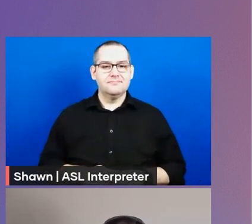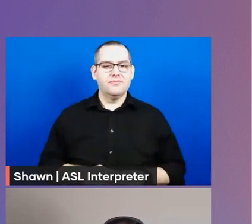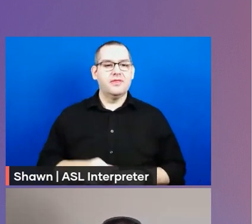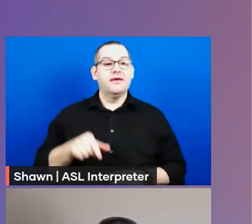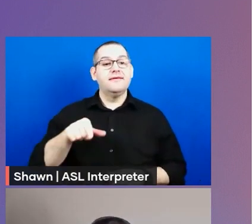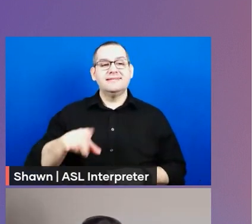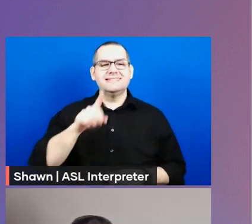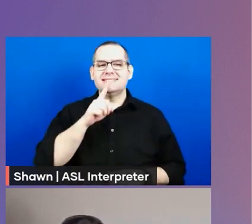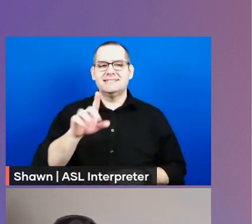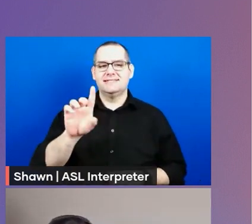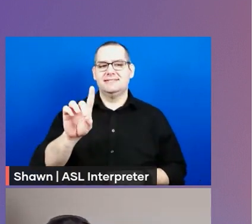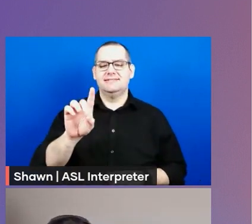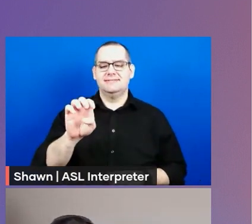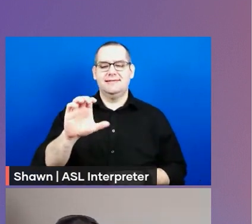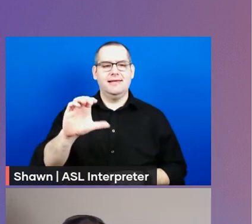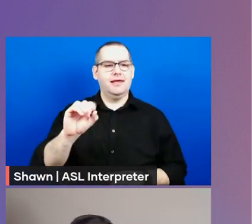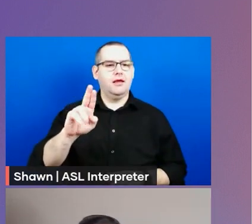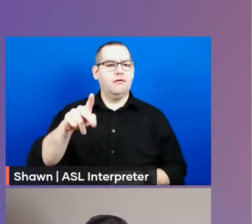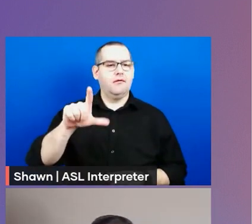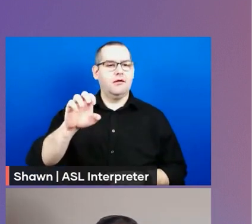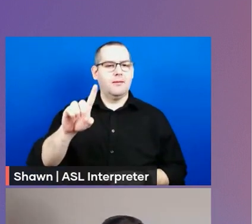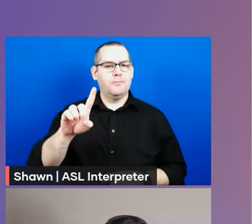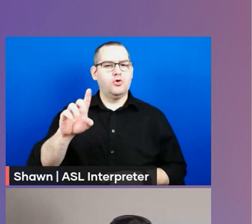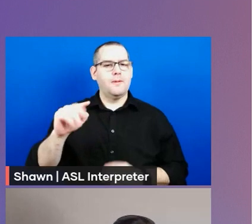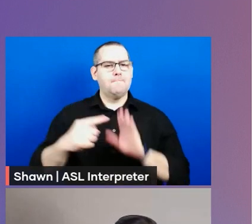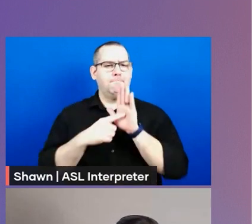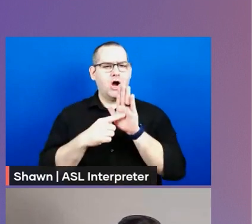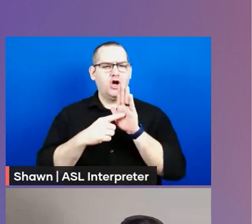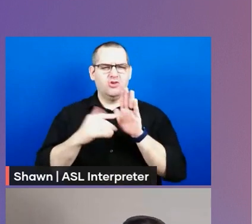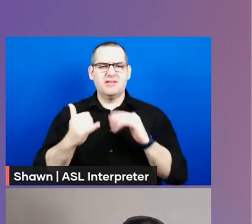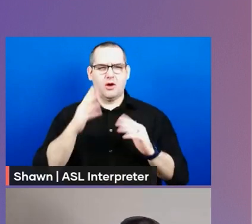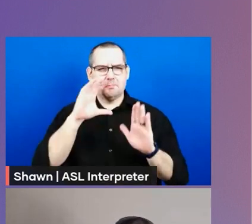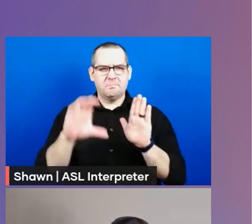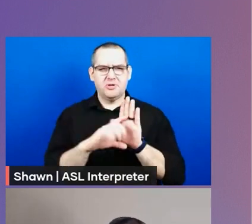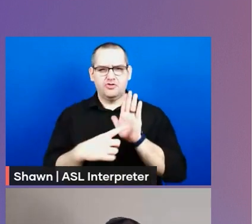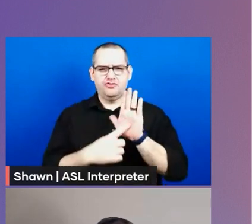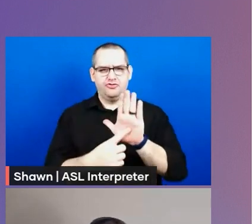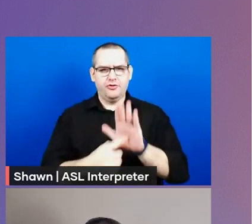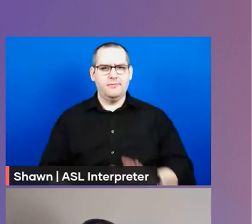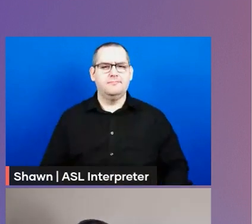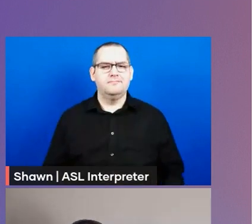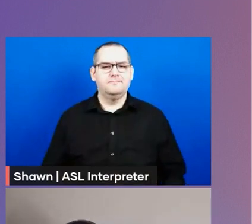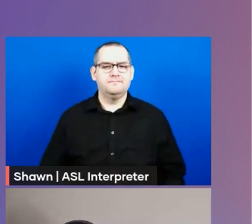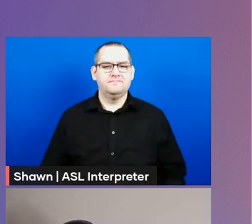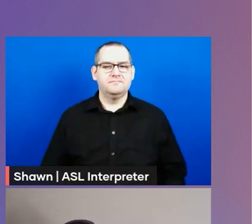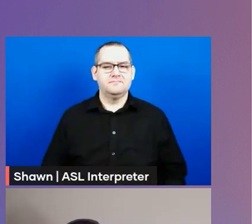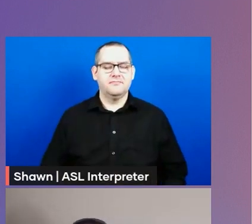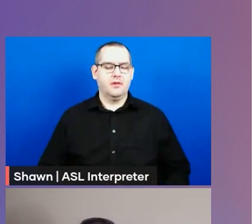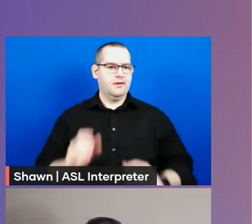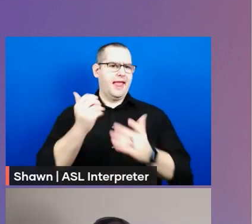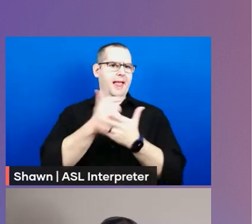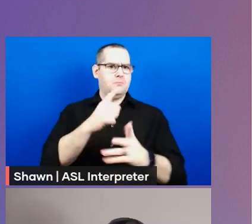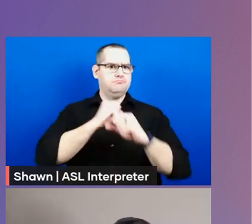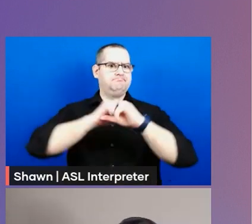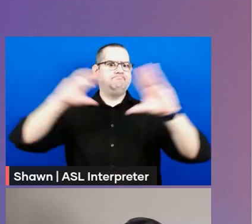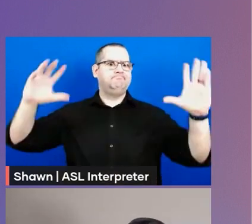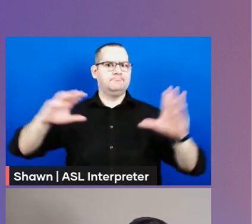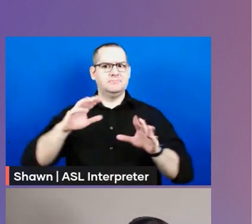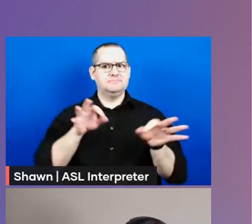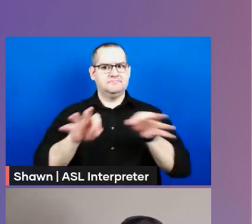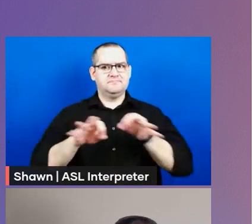model. And so I can actually, on this next slide here, a little better, this visual's a little bit better to kind of explain